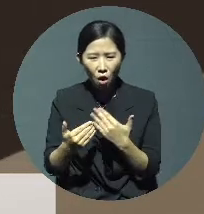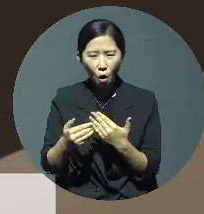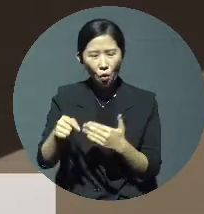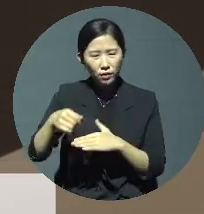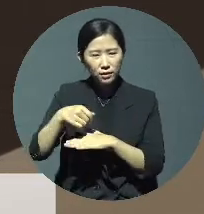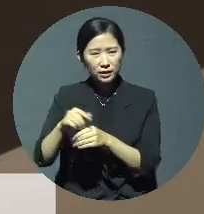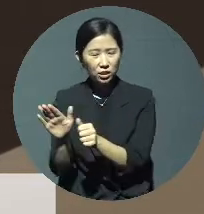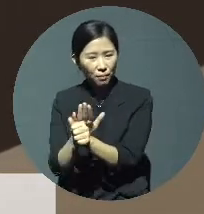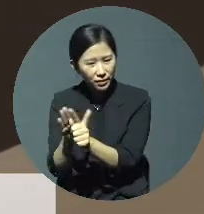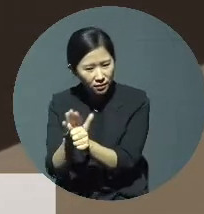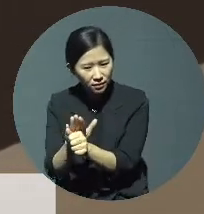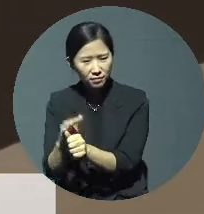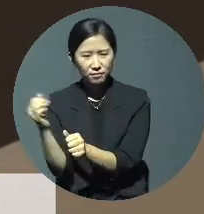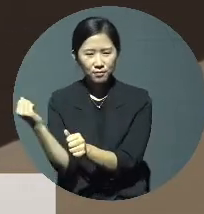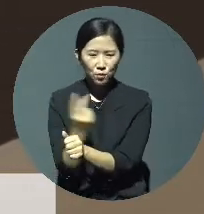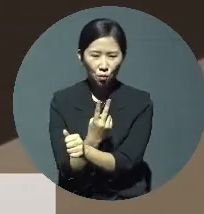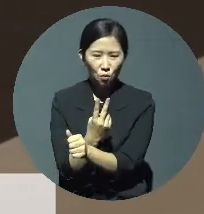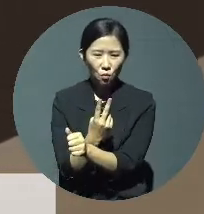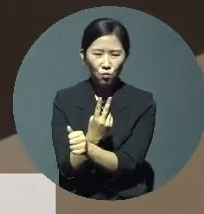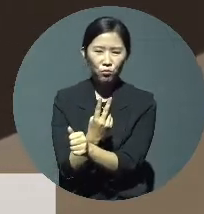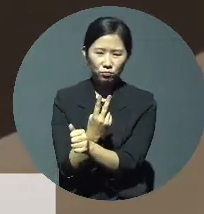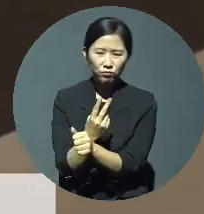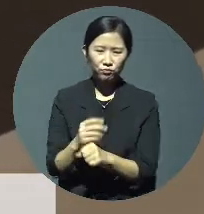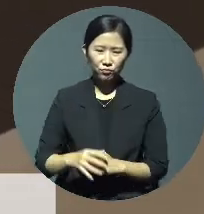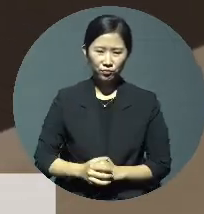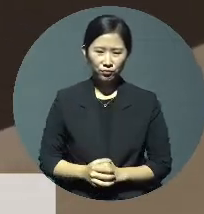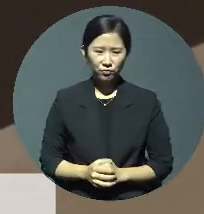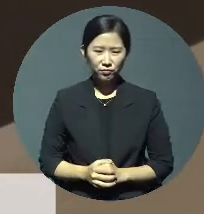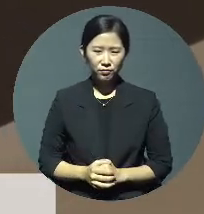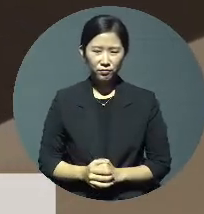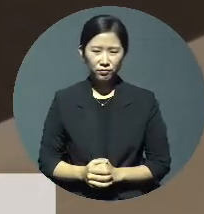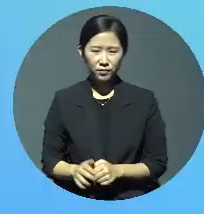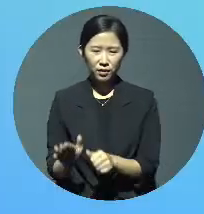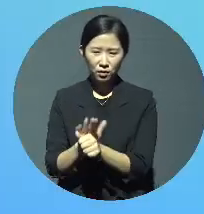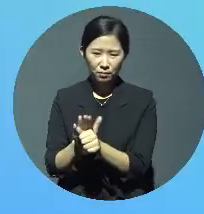were relaxing in a lounge chair.